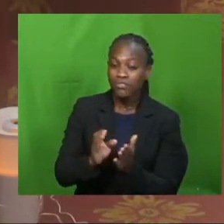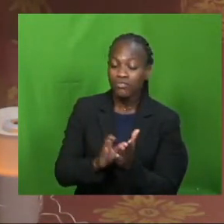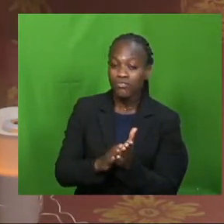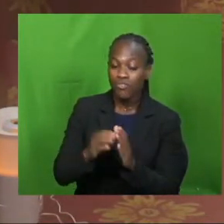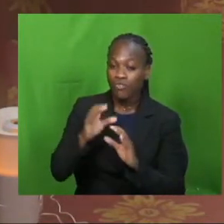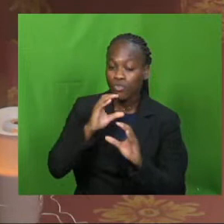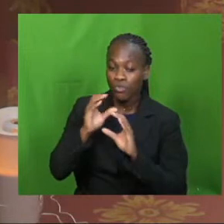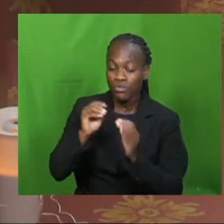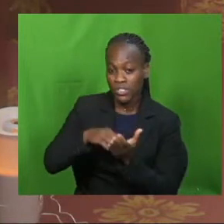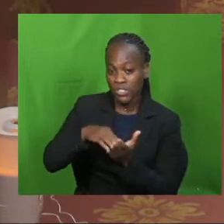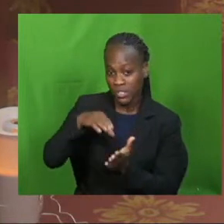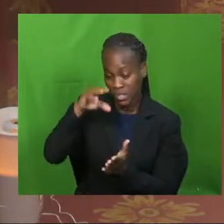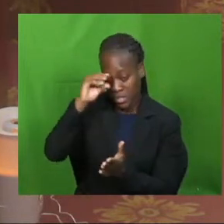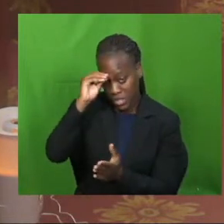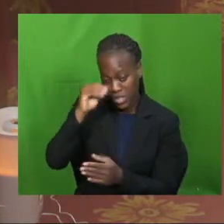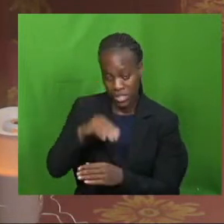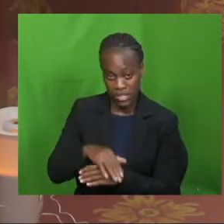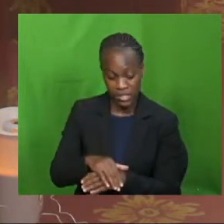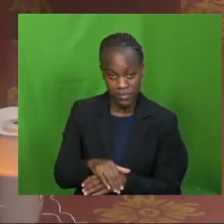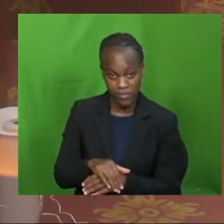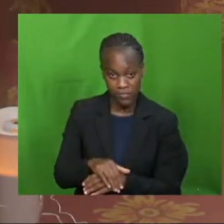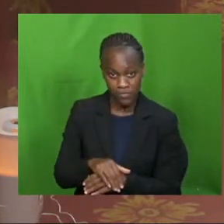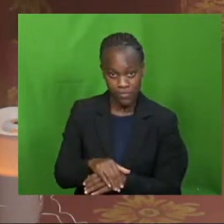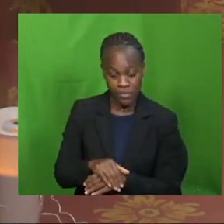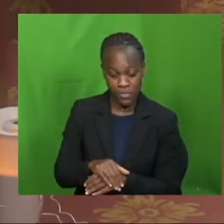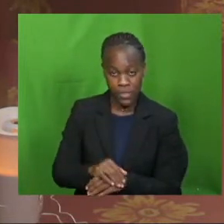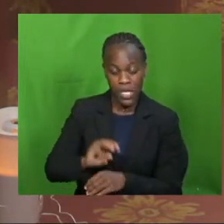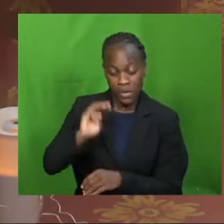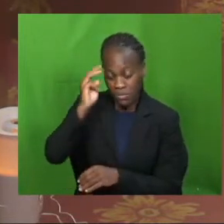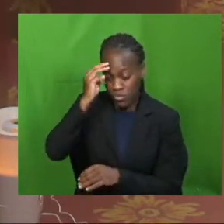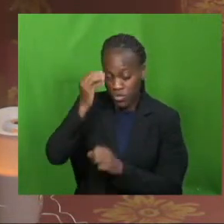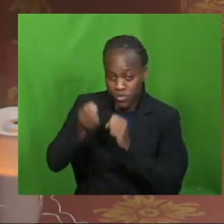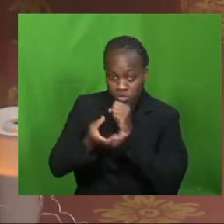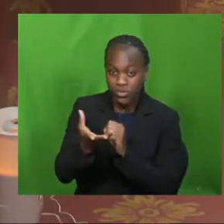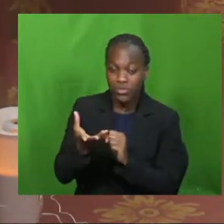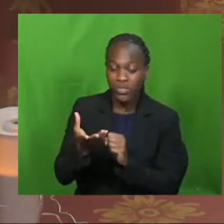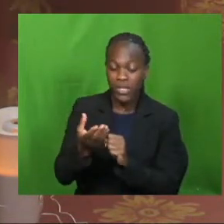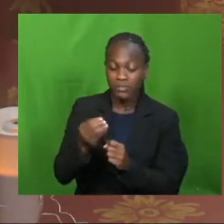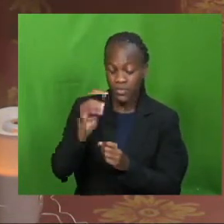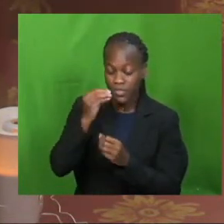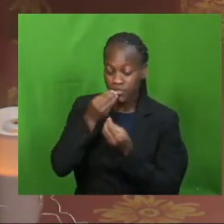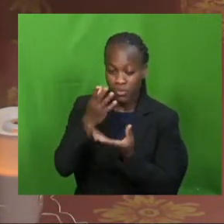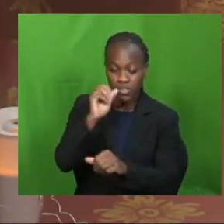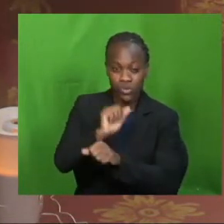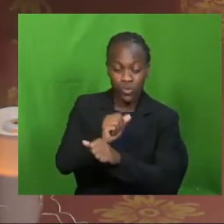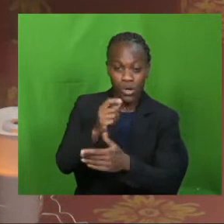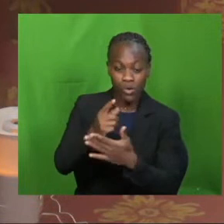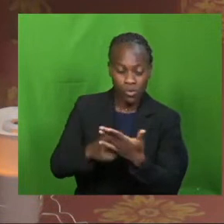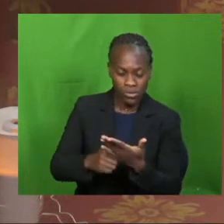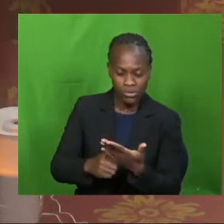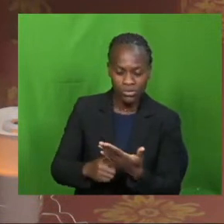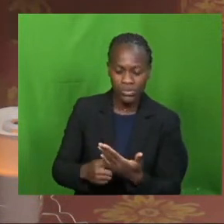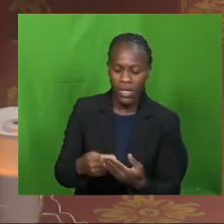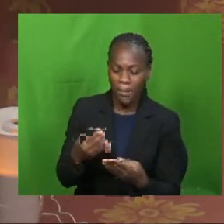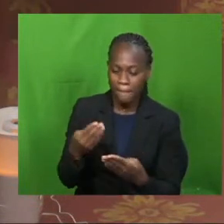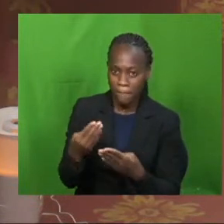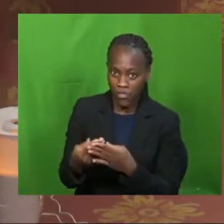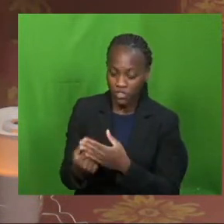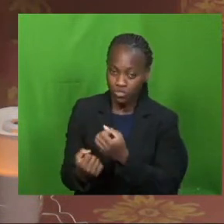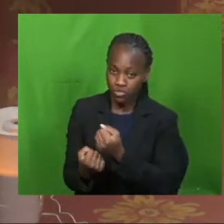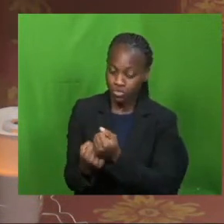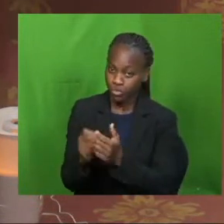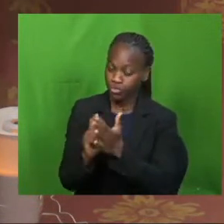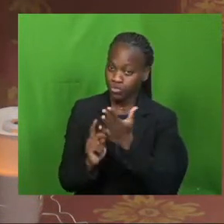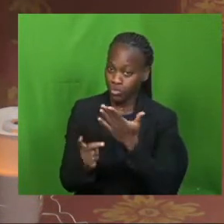of government through the Ministry of Information has simply been to arrange funding to support this program.